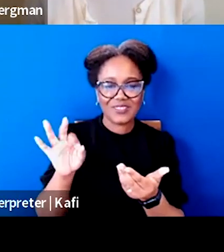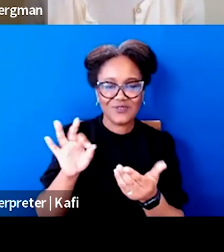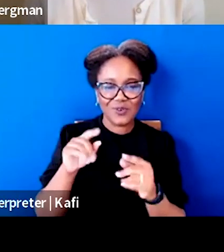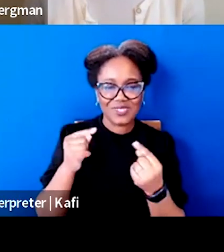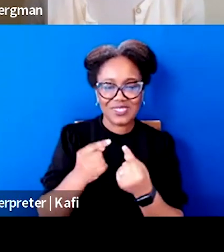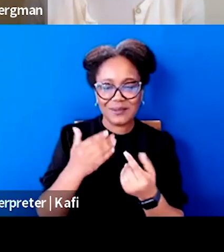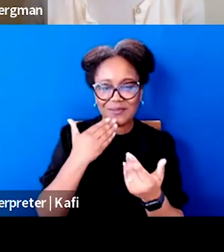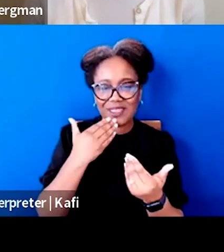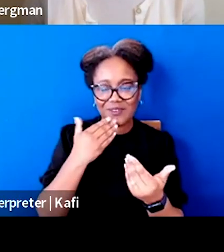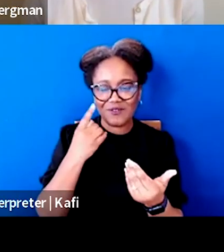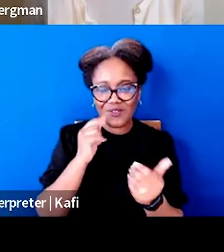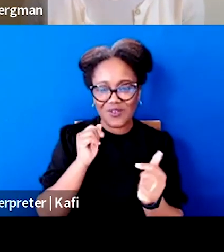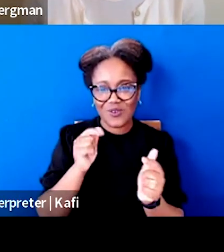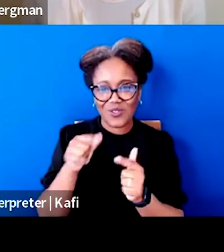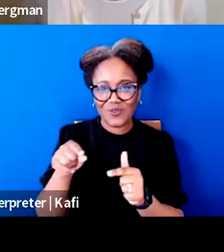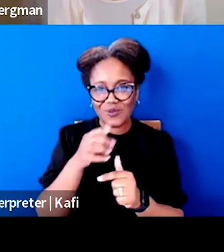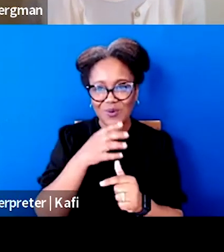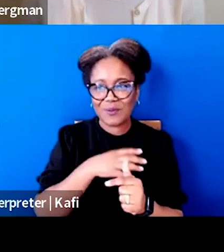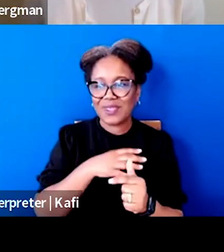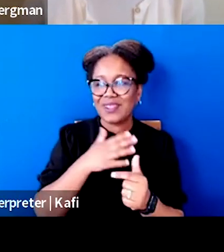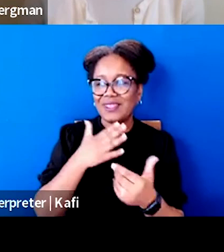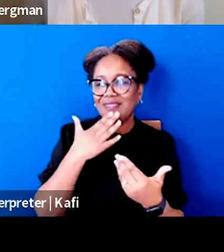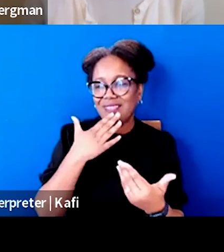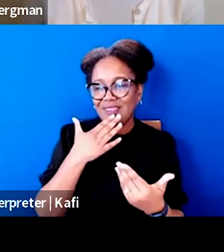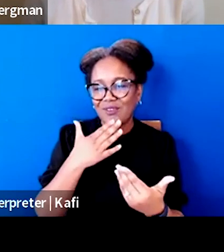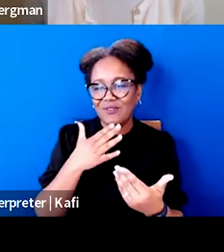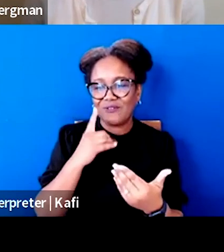everyone. We will be posting the